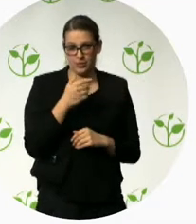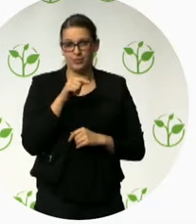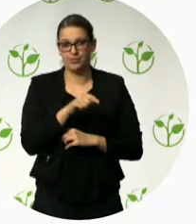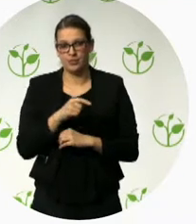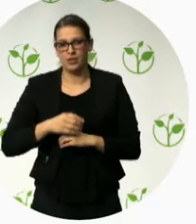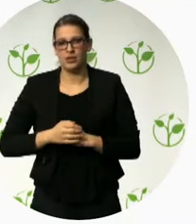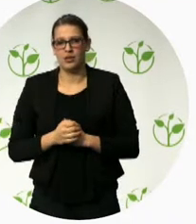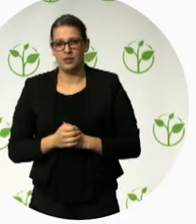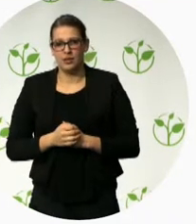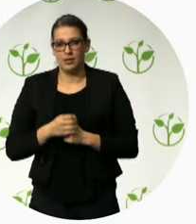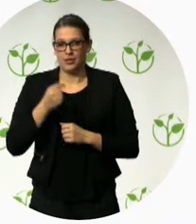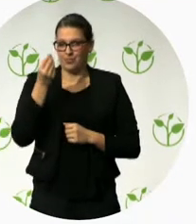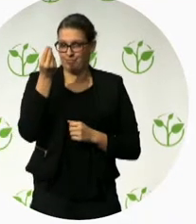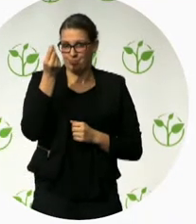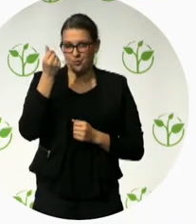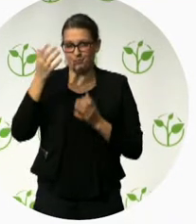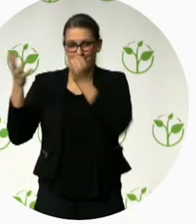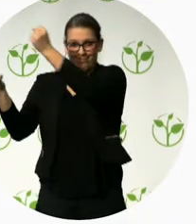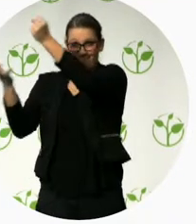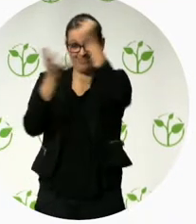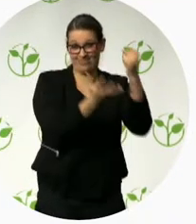solution. There has to be a strong